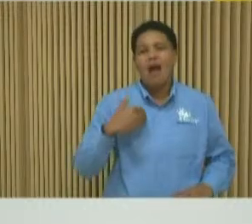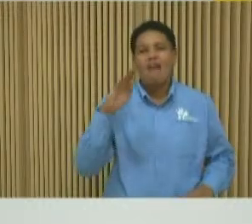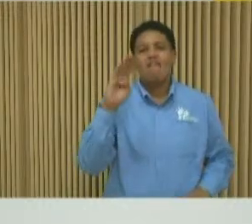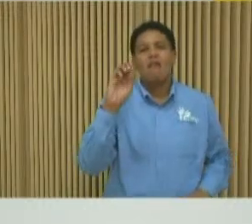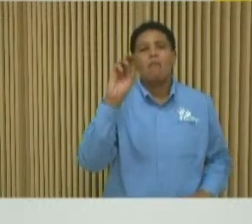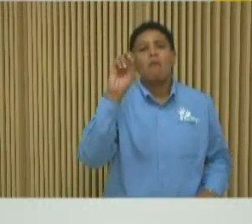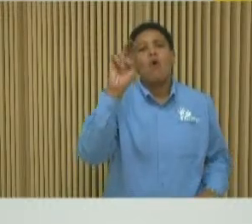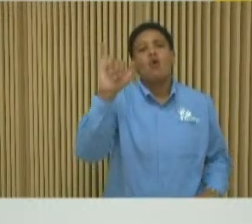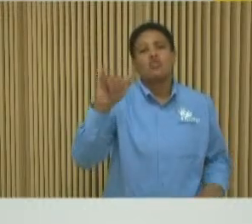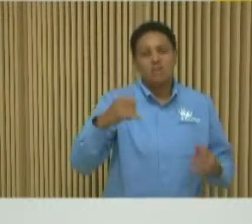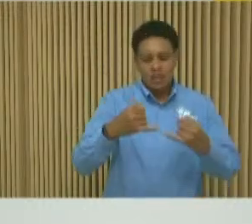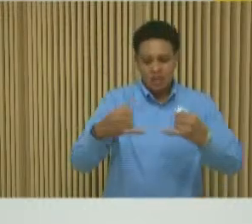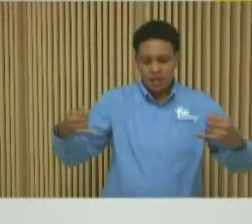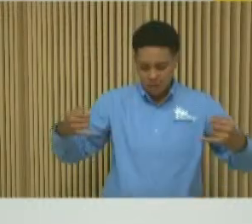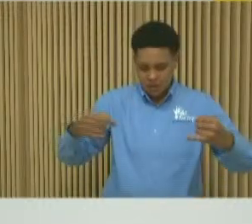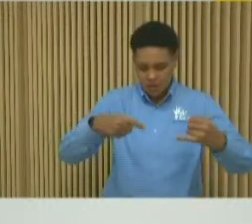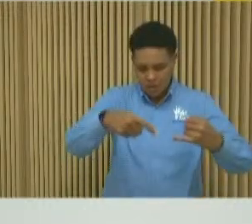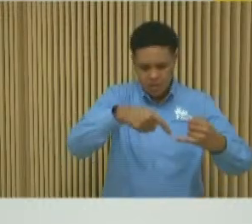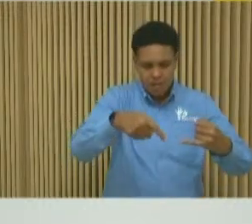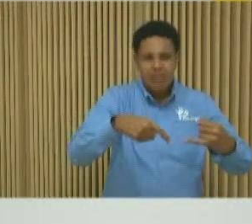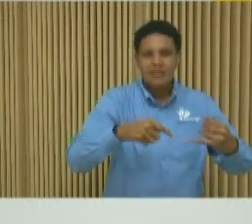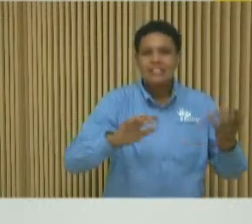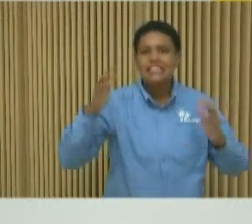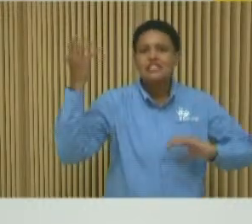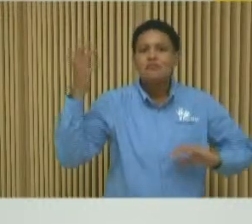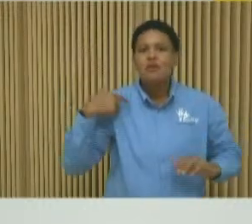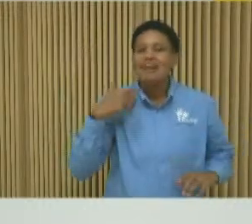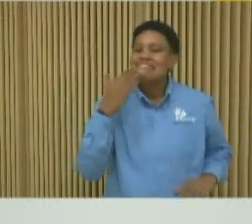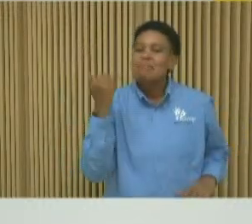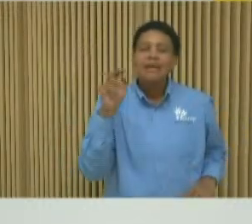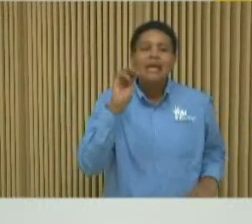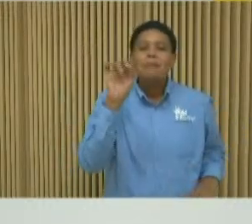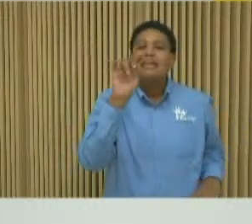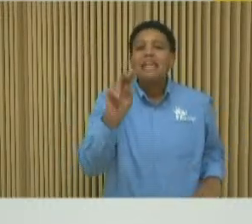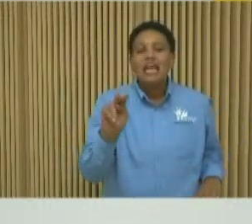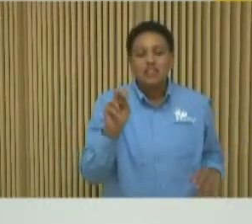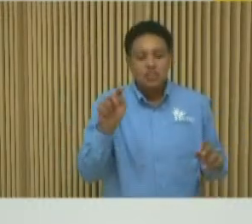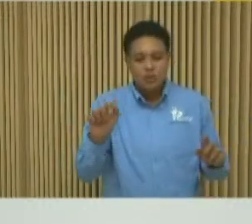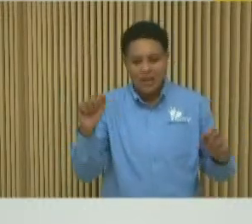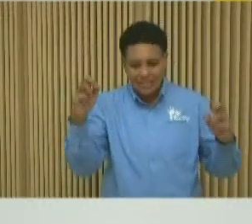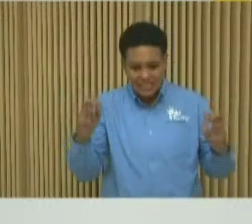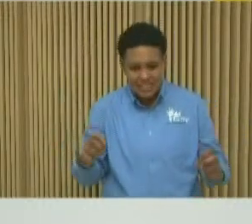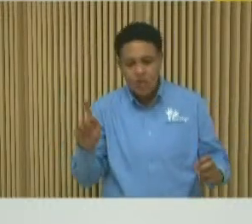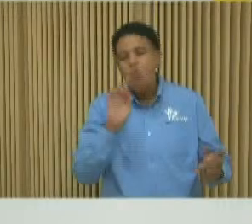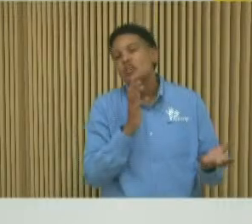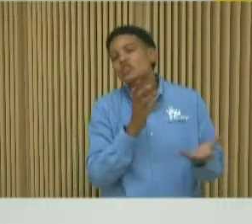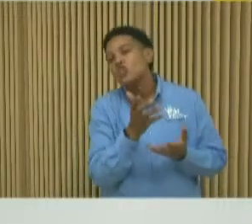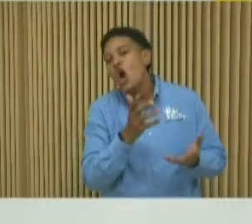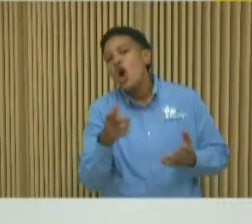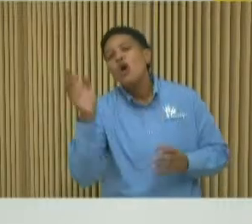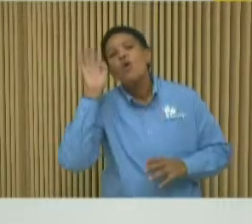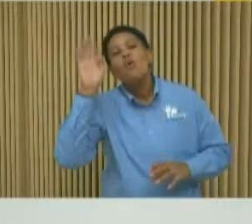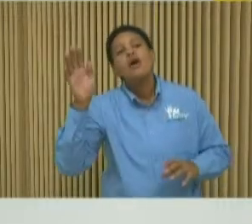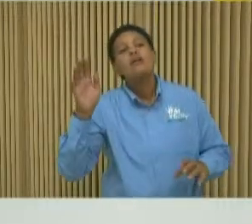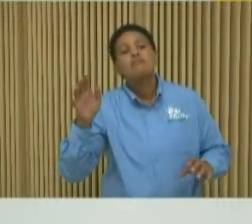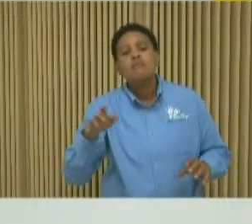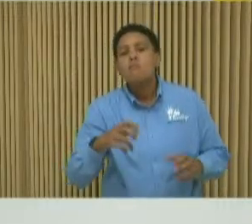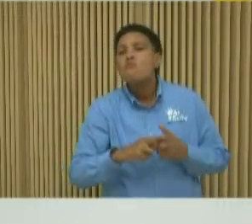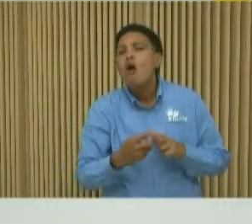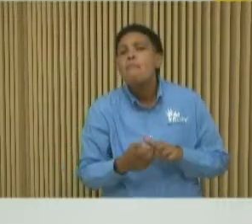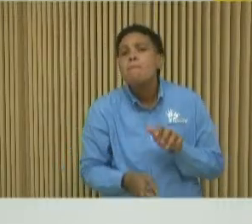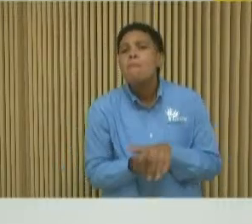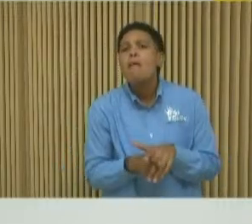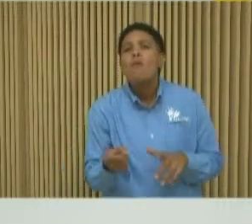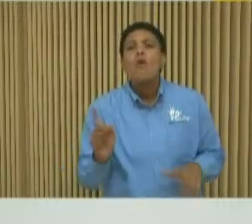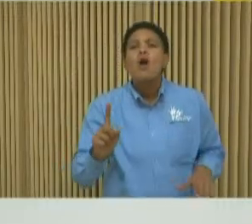I obviously will recommend mediation because, you guys can sit, you will talk, you will come to the root of the problem.